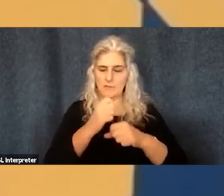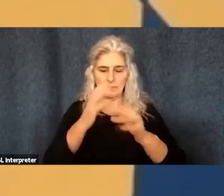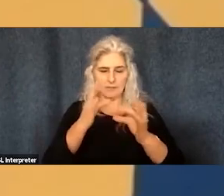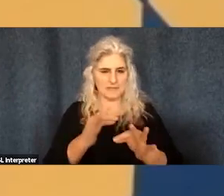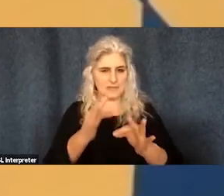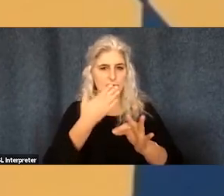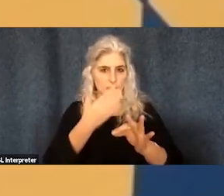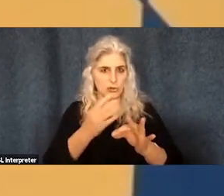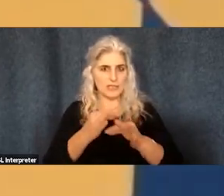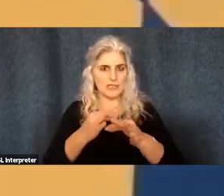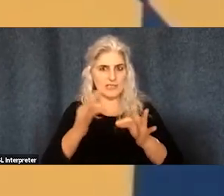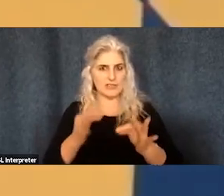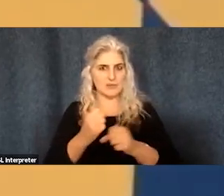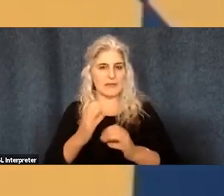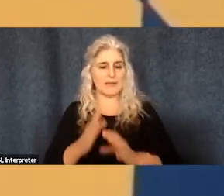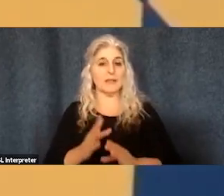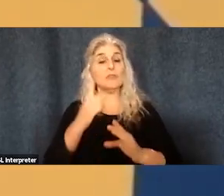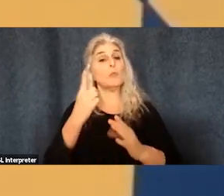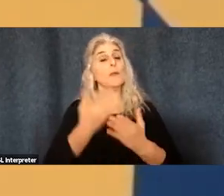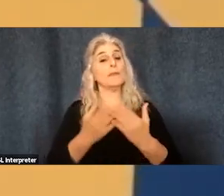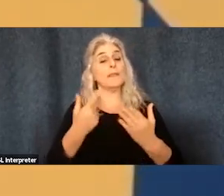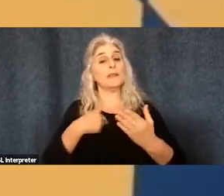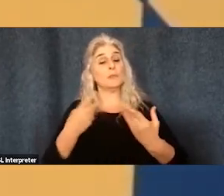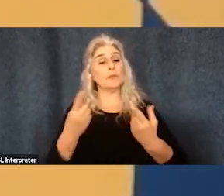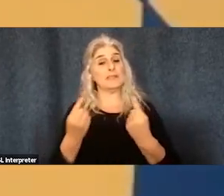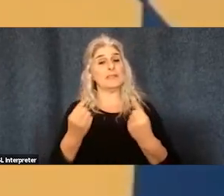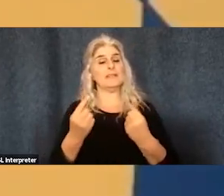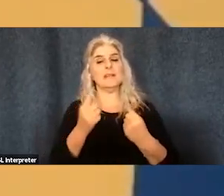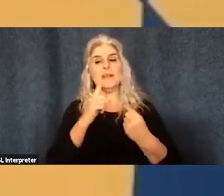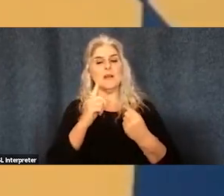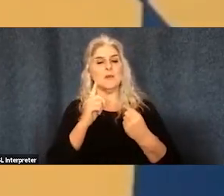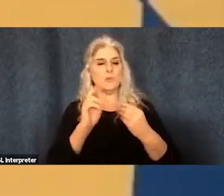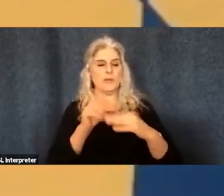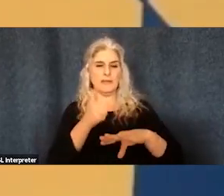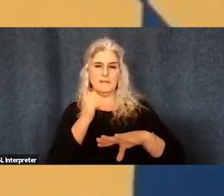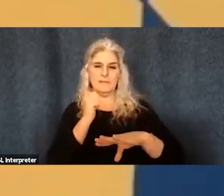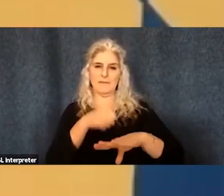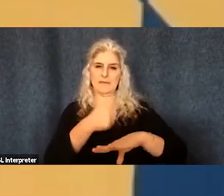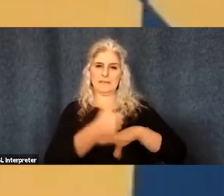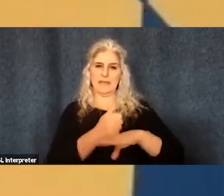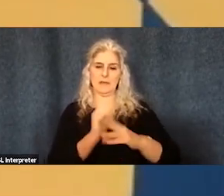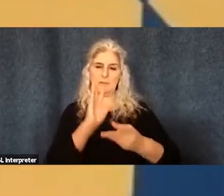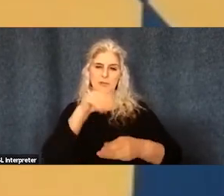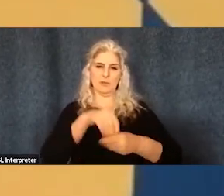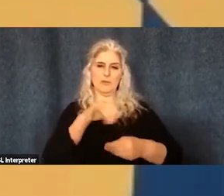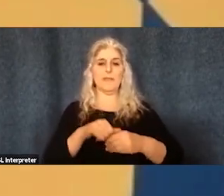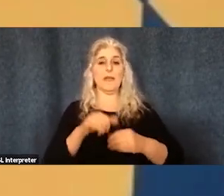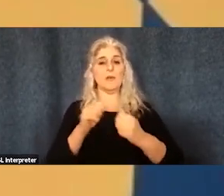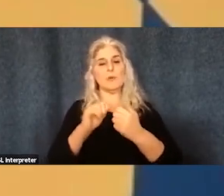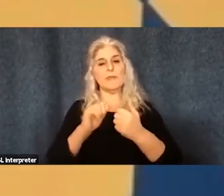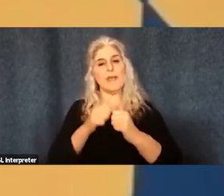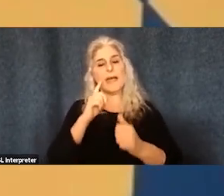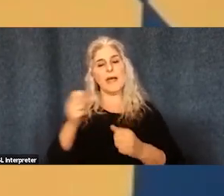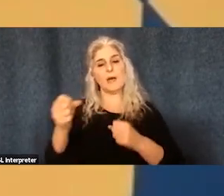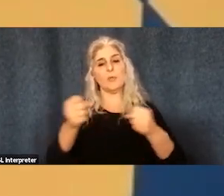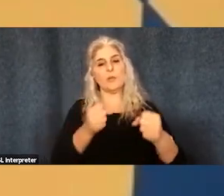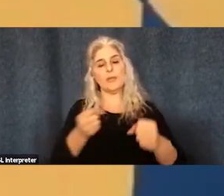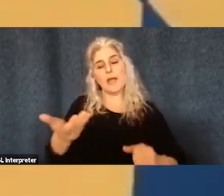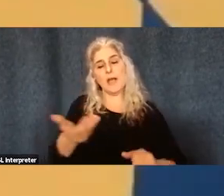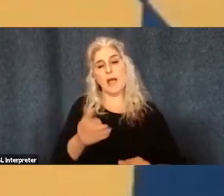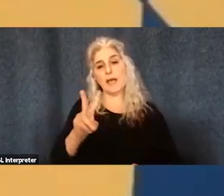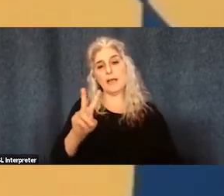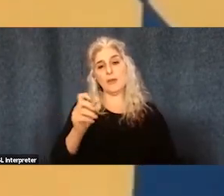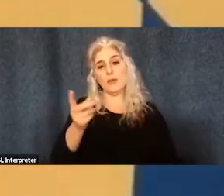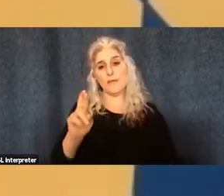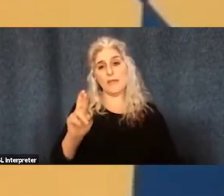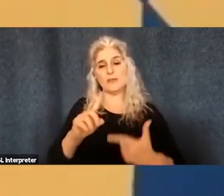things that we've done is we've embedded some of that in, for example, our vendor selection processes, our partnership